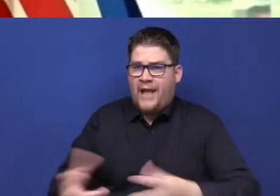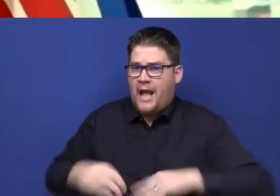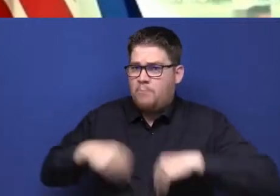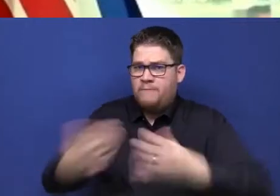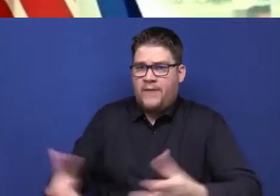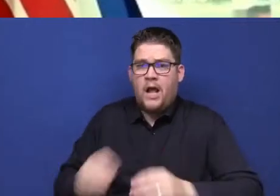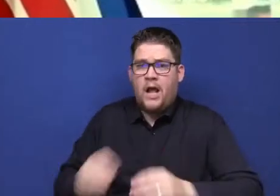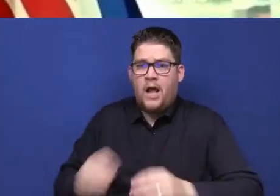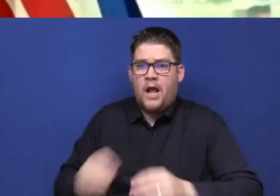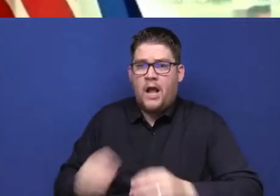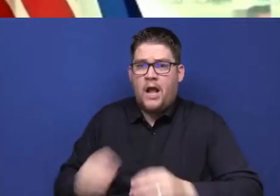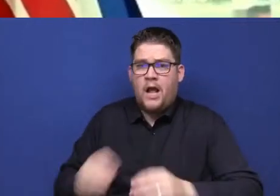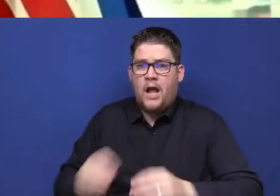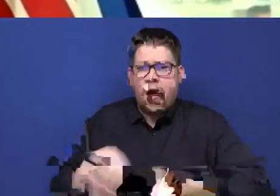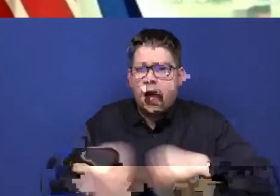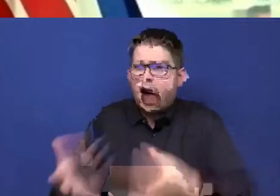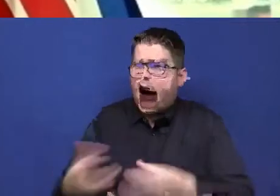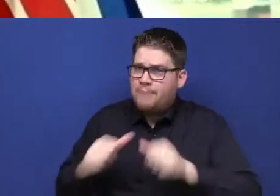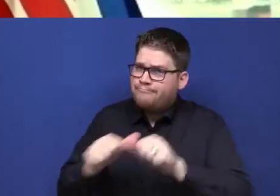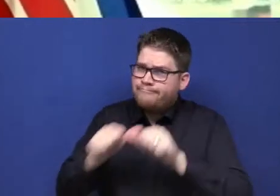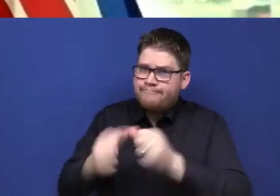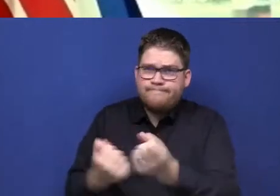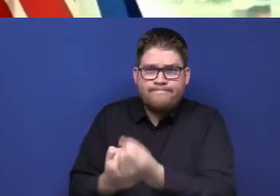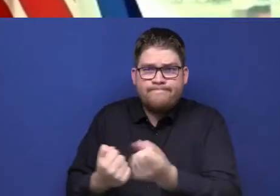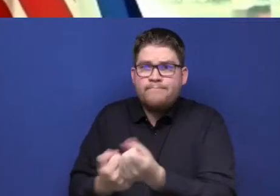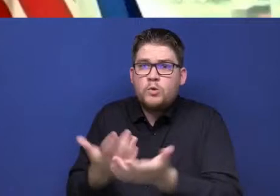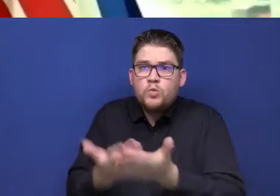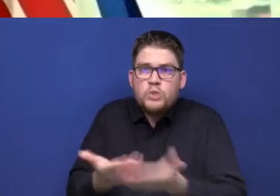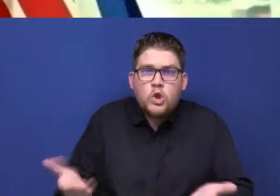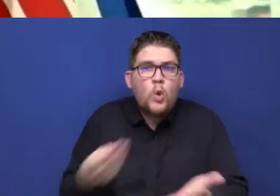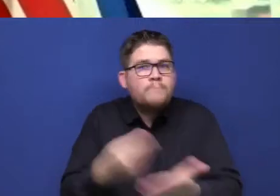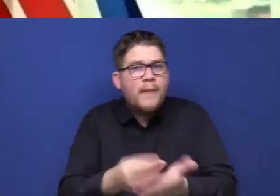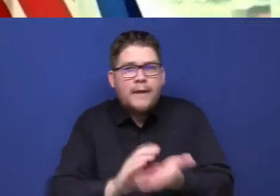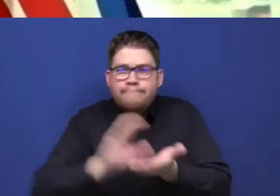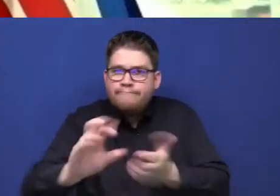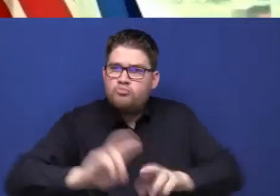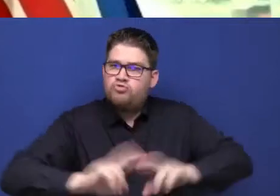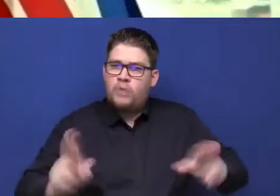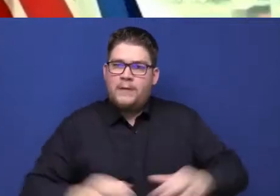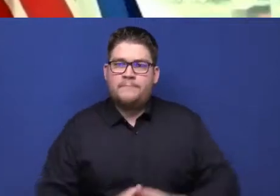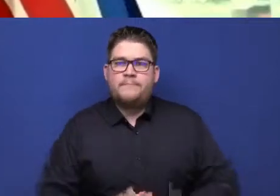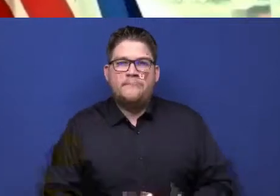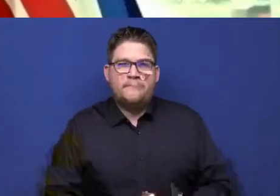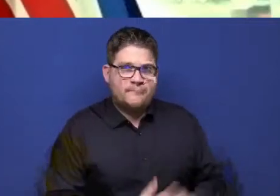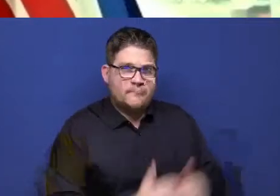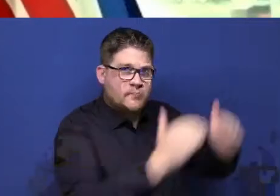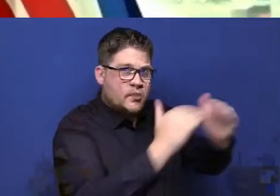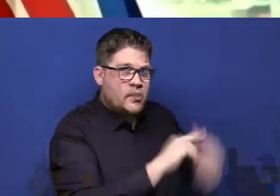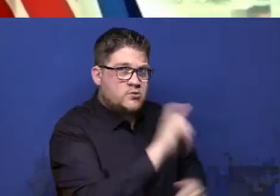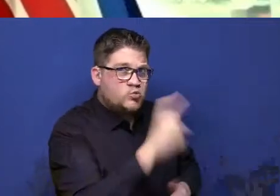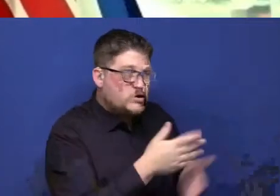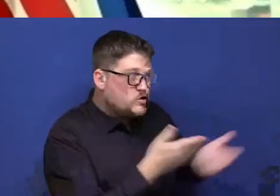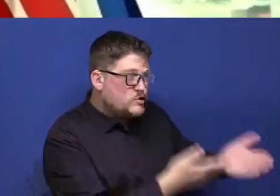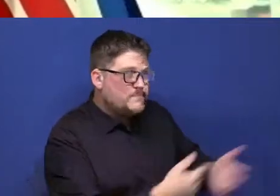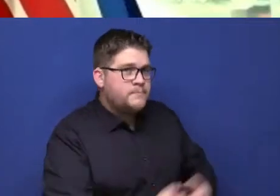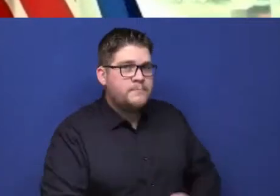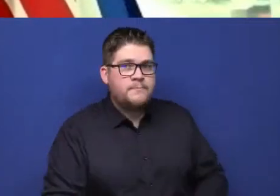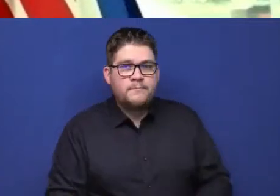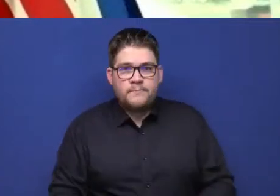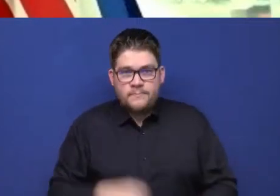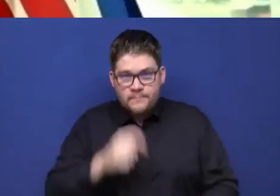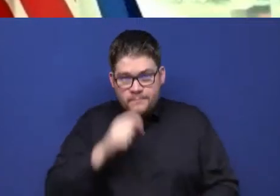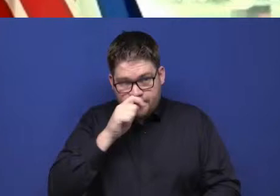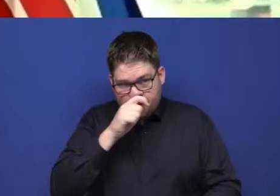Hi, this is a question for Minister Farnworth. I'm looking at an internal memo that's